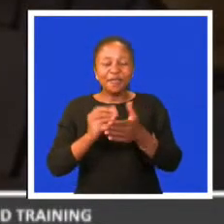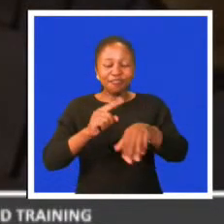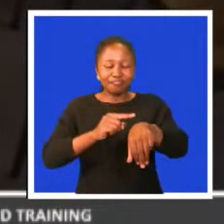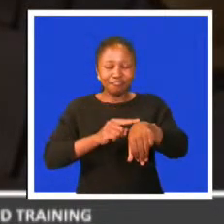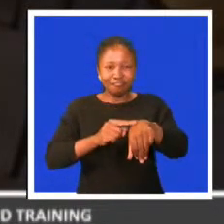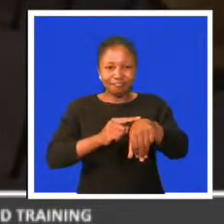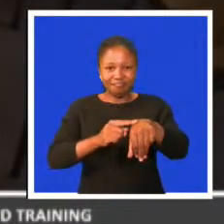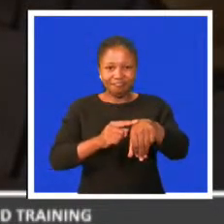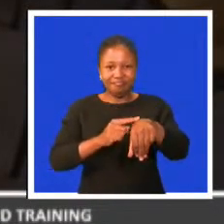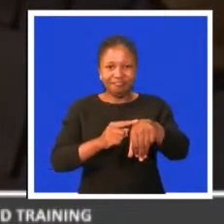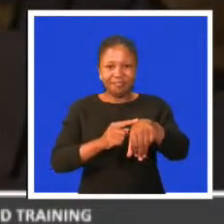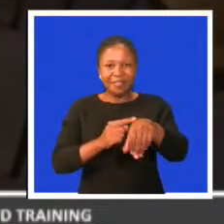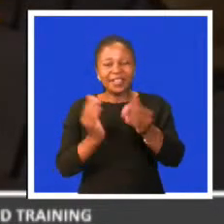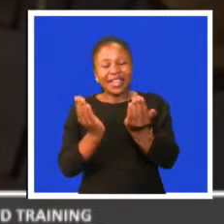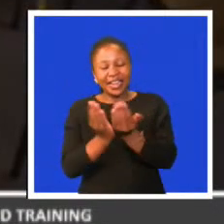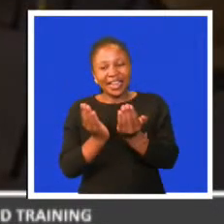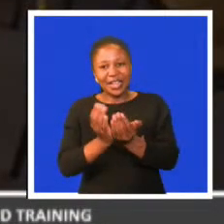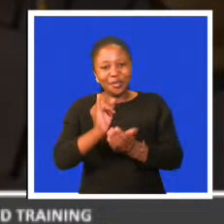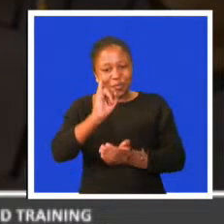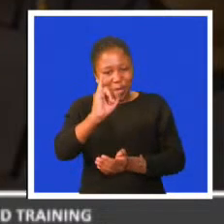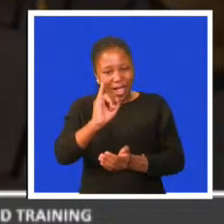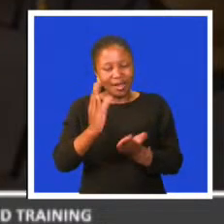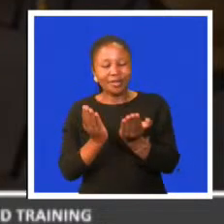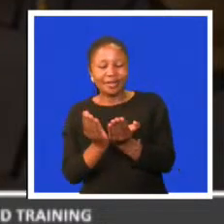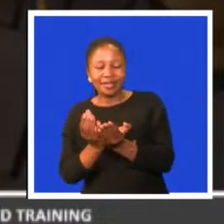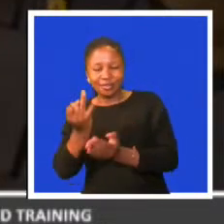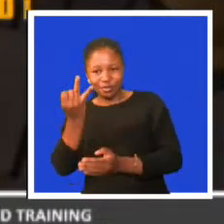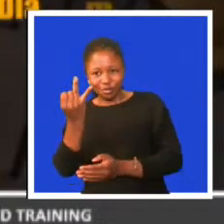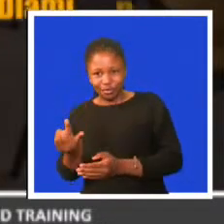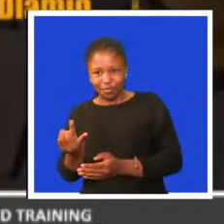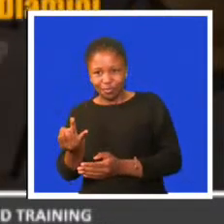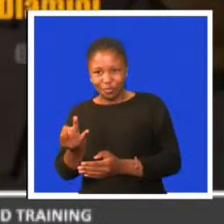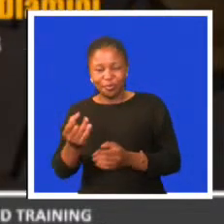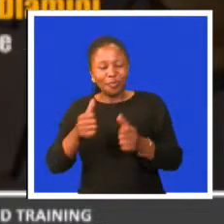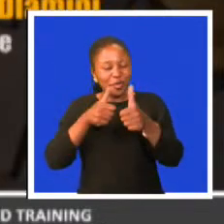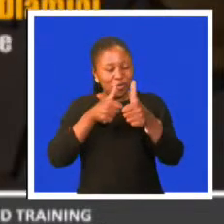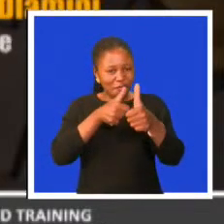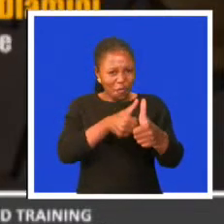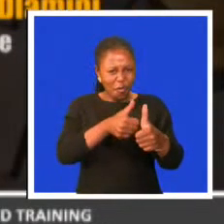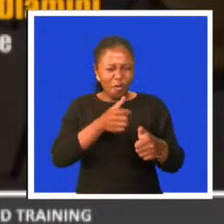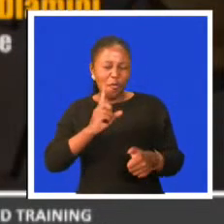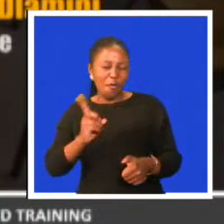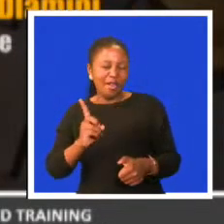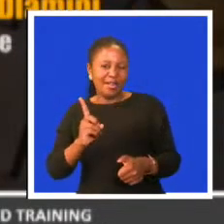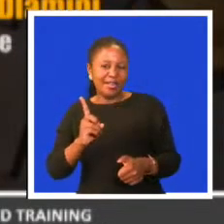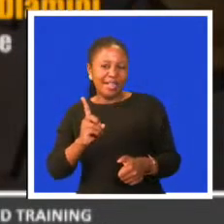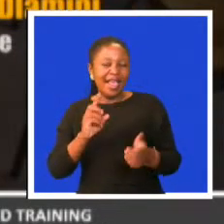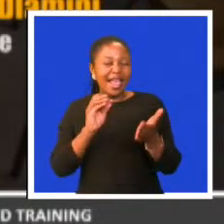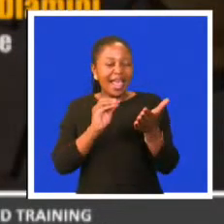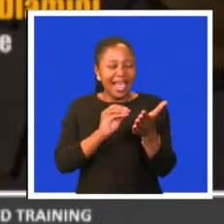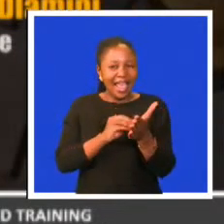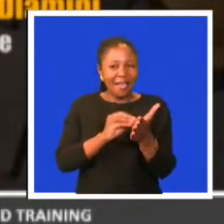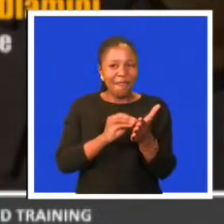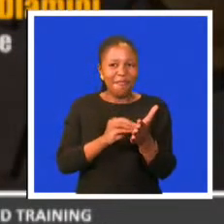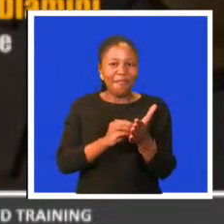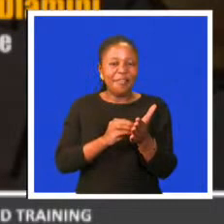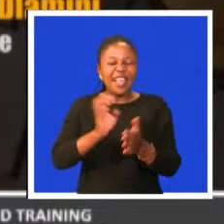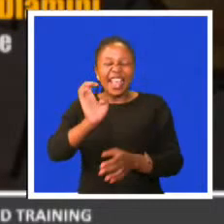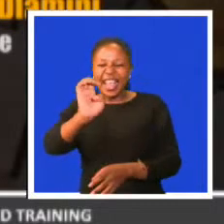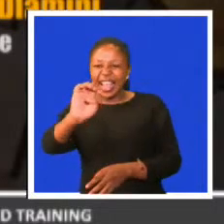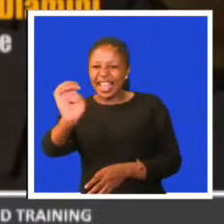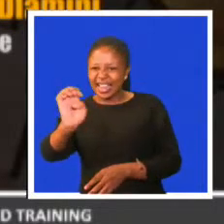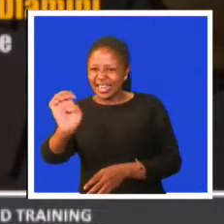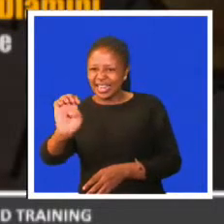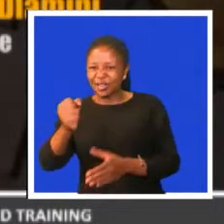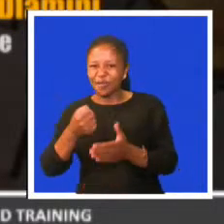Eswatini for grade 1 and 2. From 2:30 p.m. until 3 p.m., we have English